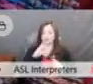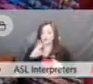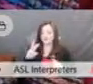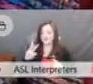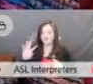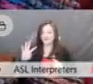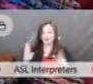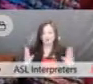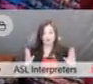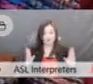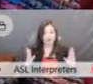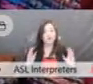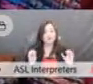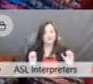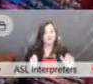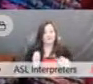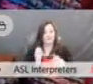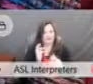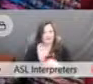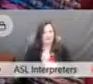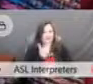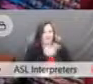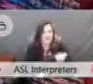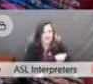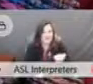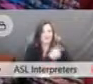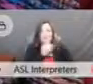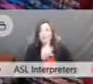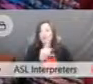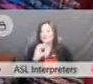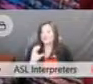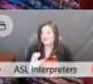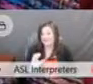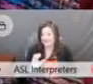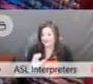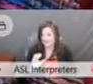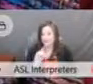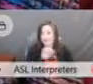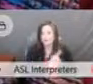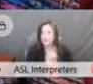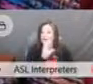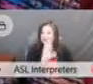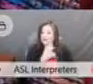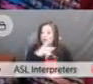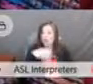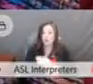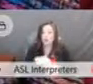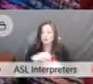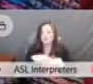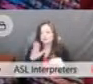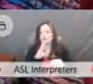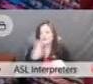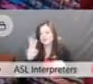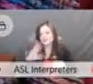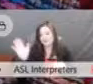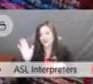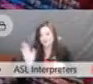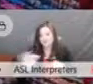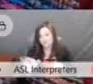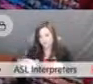age can be vaccinated in phase 1C. Phase 1C also includes everyone who's 65 and